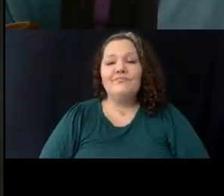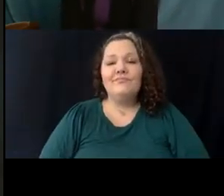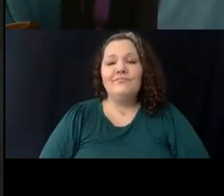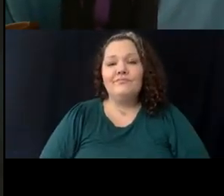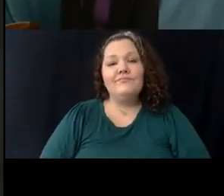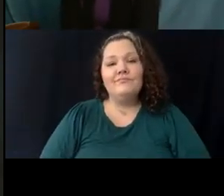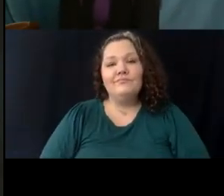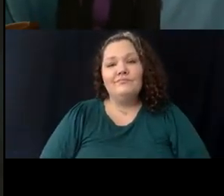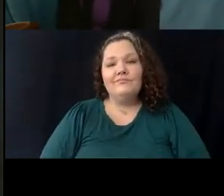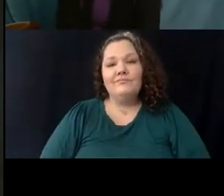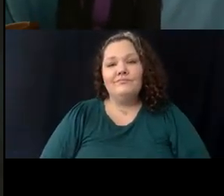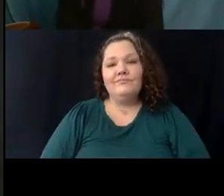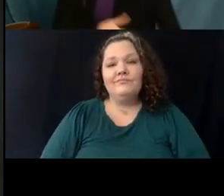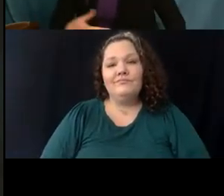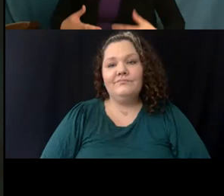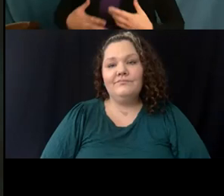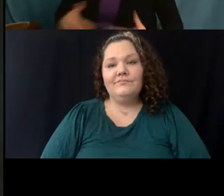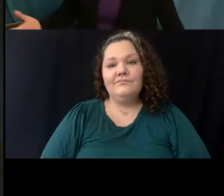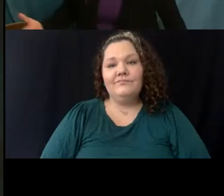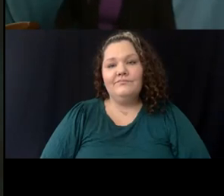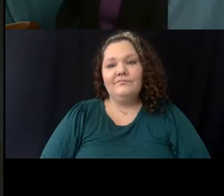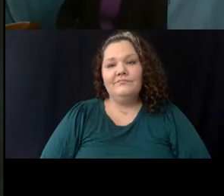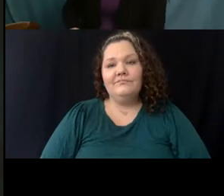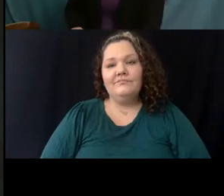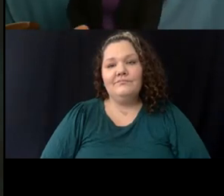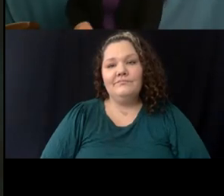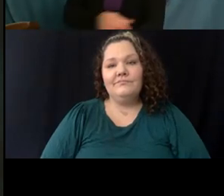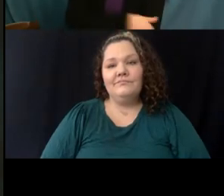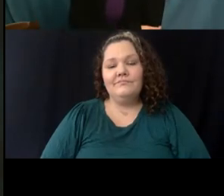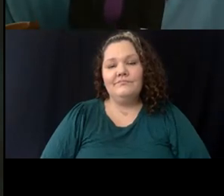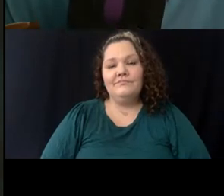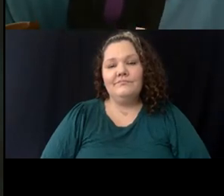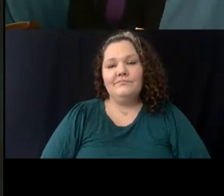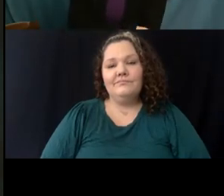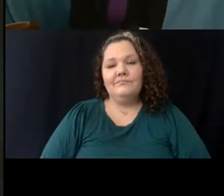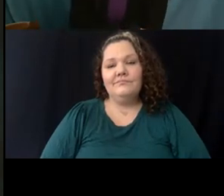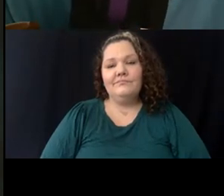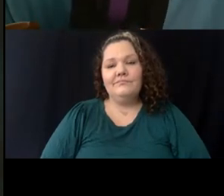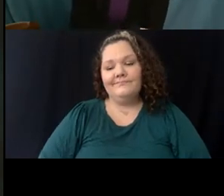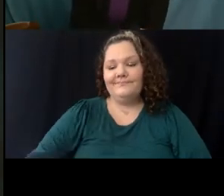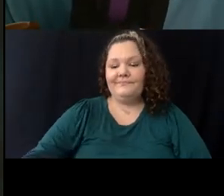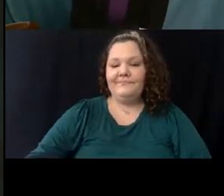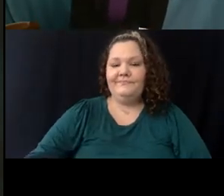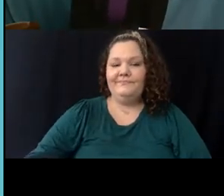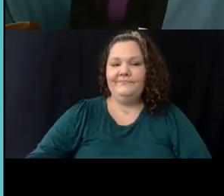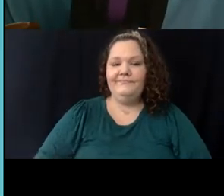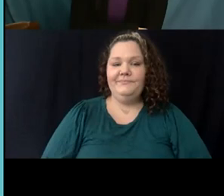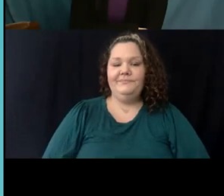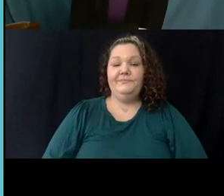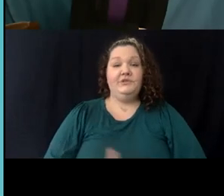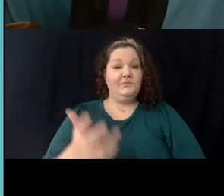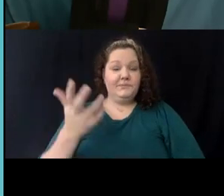lots of equipment, and also lots involved in getting it out there, promoting it, ensuring that people see and hear it.